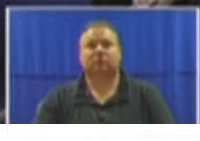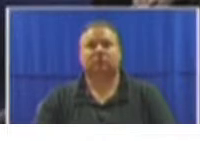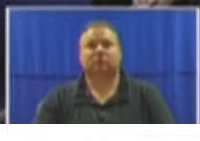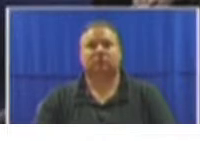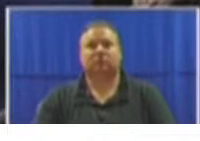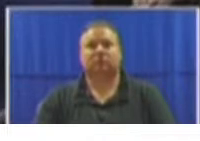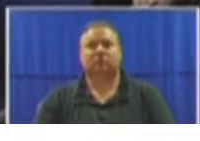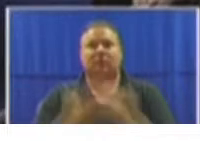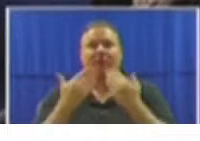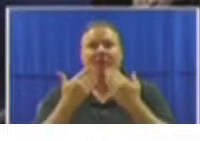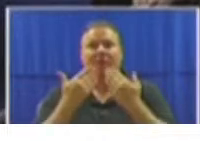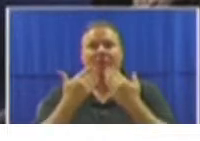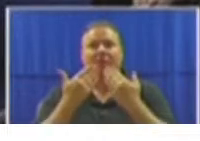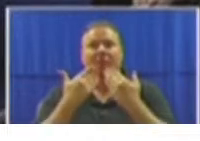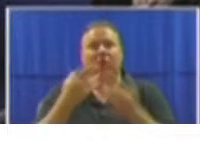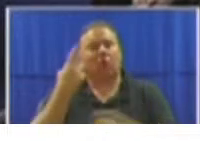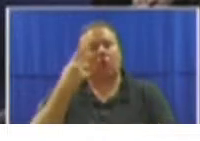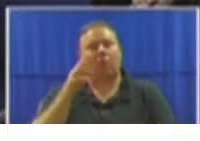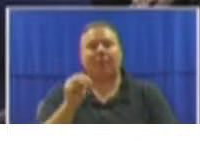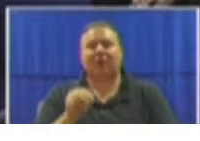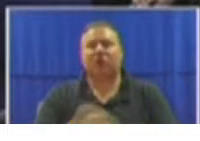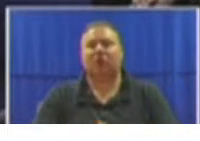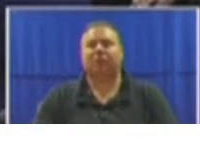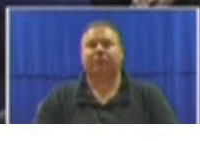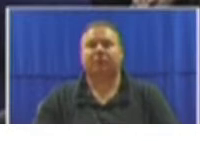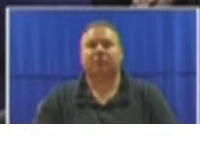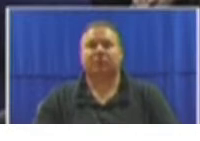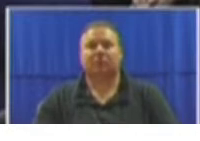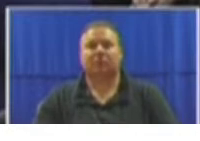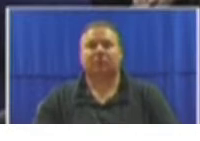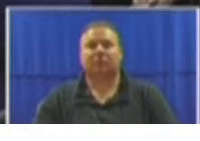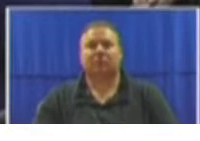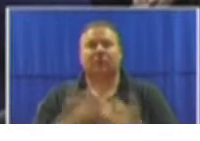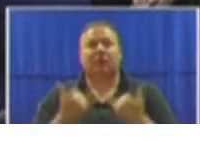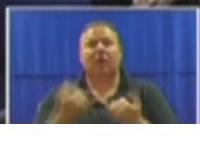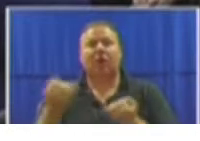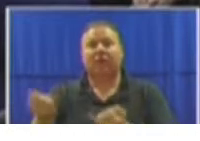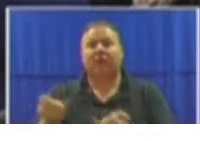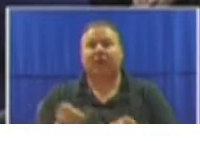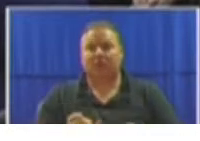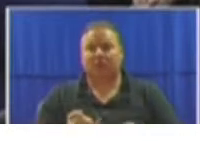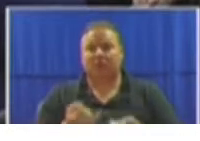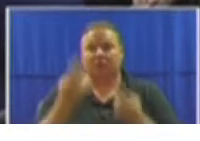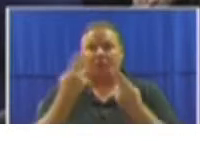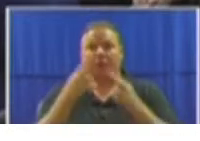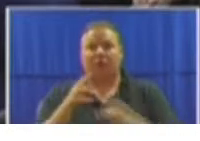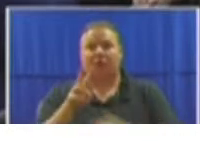Thank you, Honorable Mwatisha. I now invite the Honorable Member of the PAC.